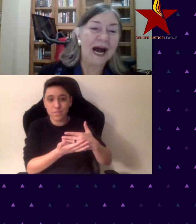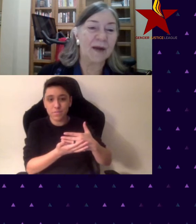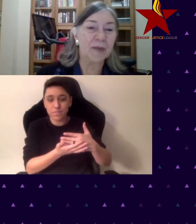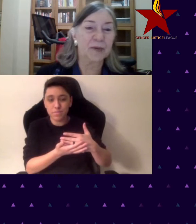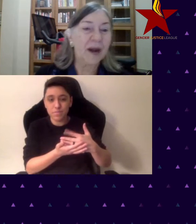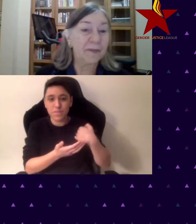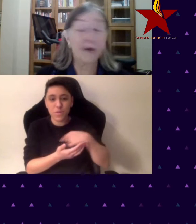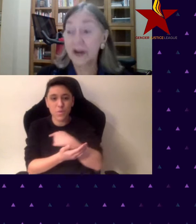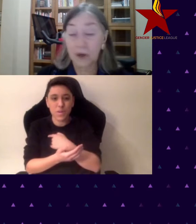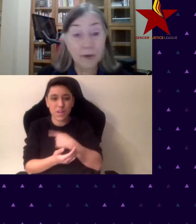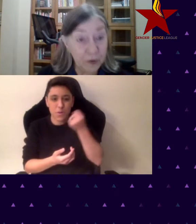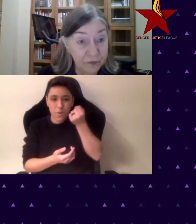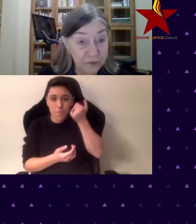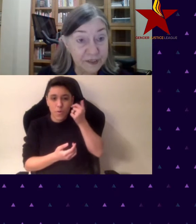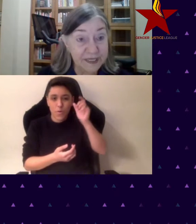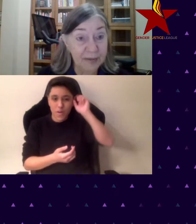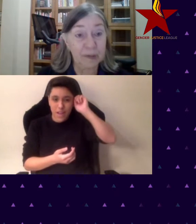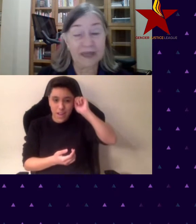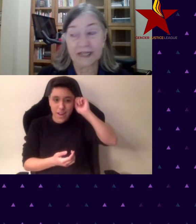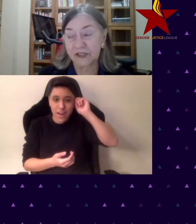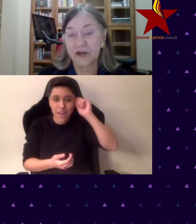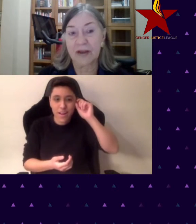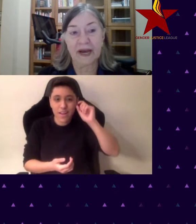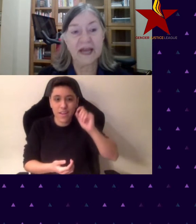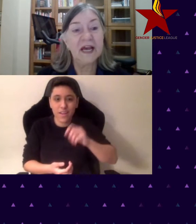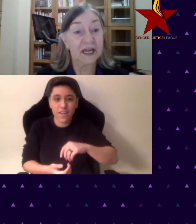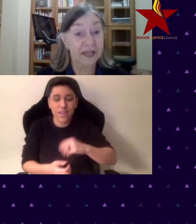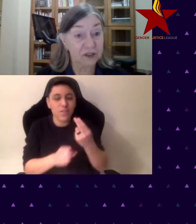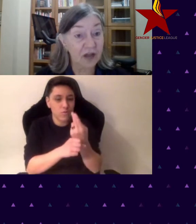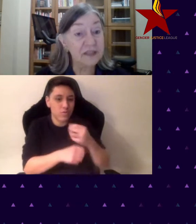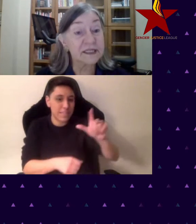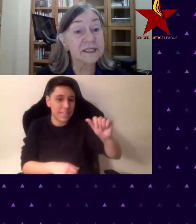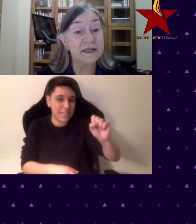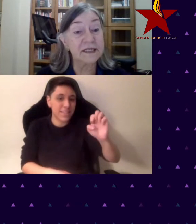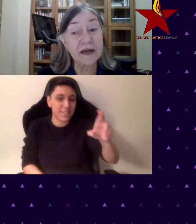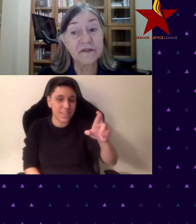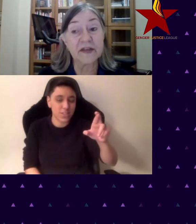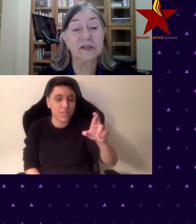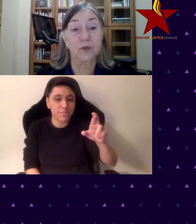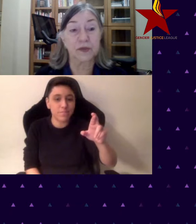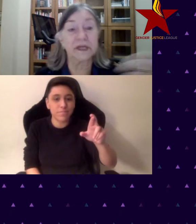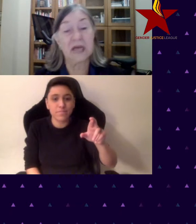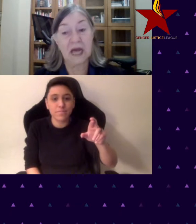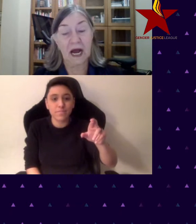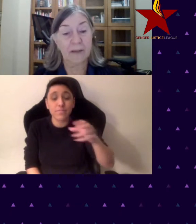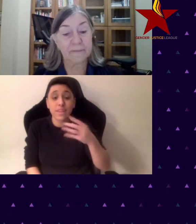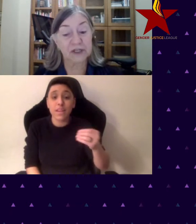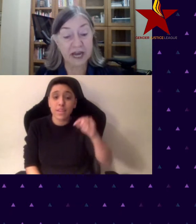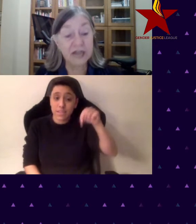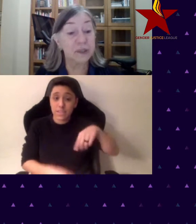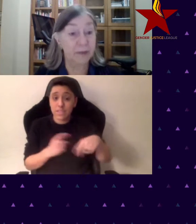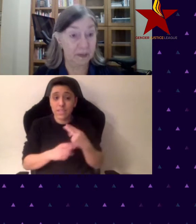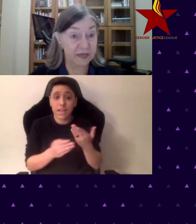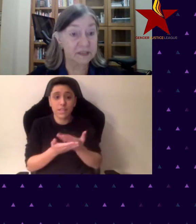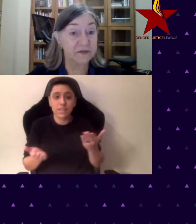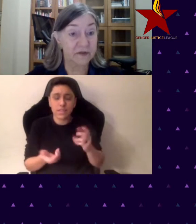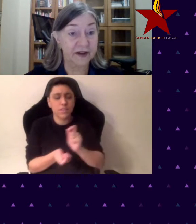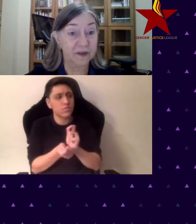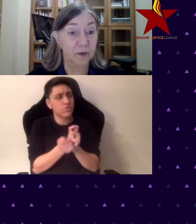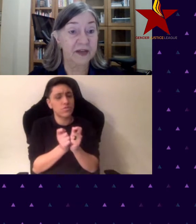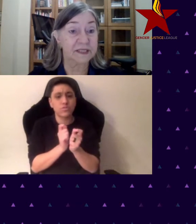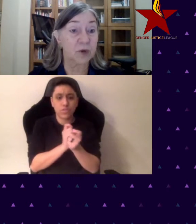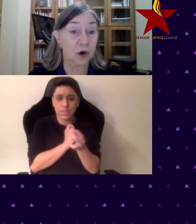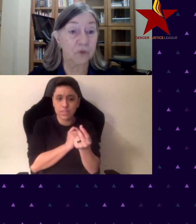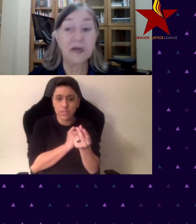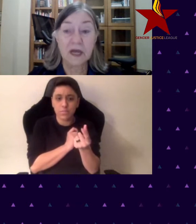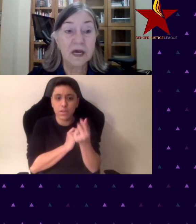do preoperative hair removal, for example, by laser and by electrolysis. And this kind of thing has really changed a bit because of the